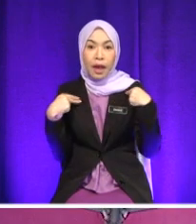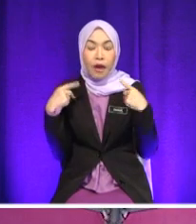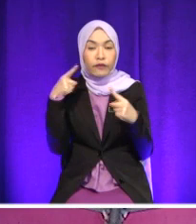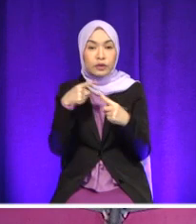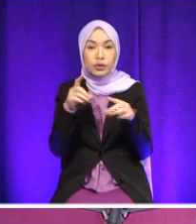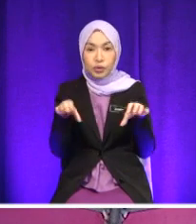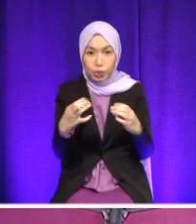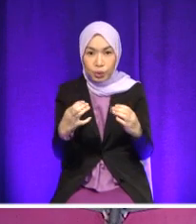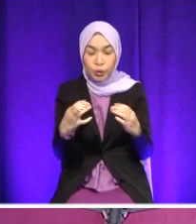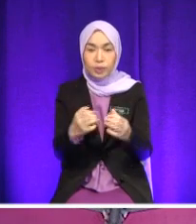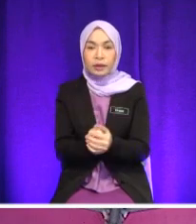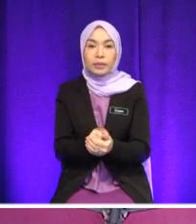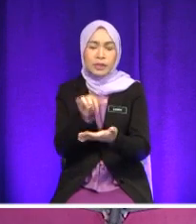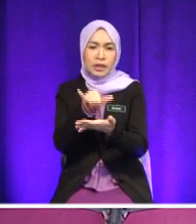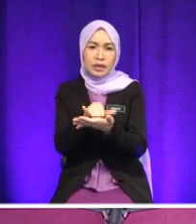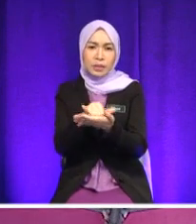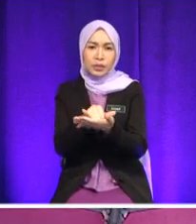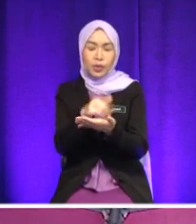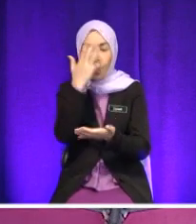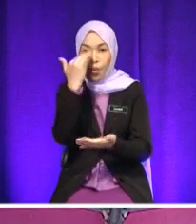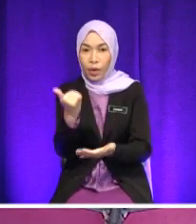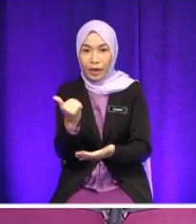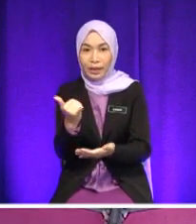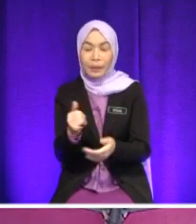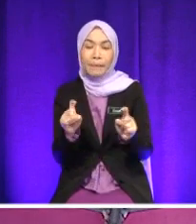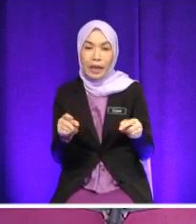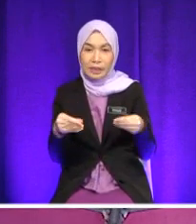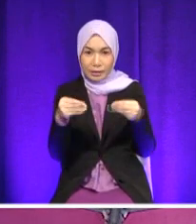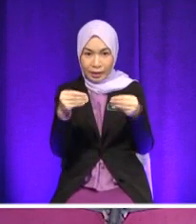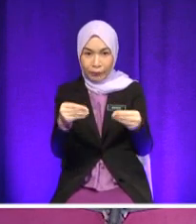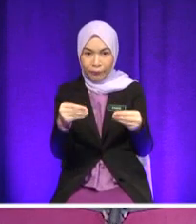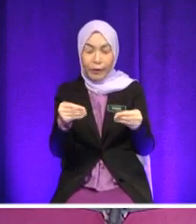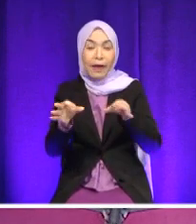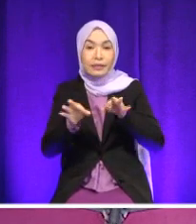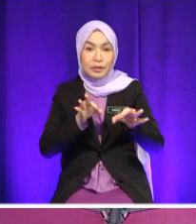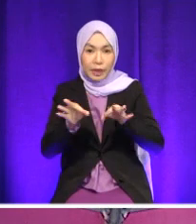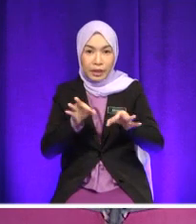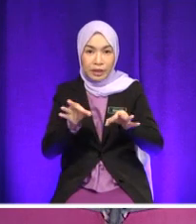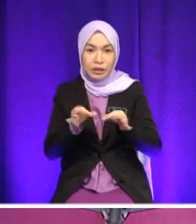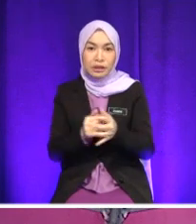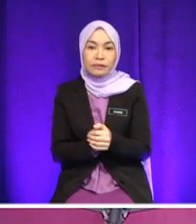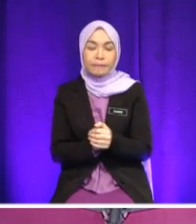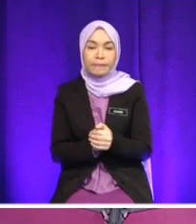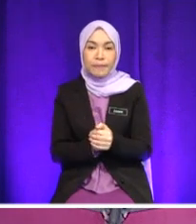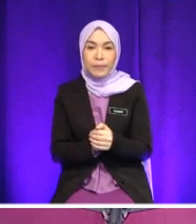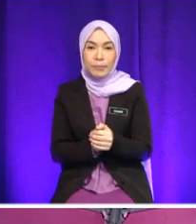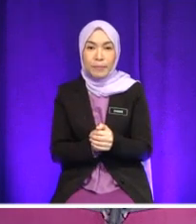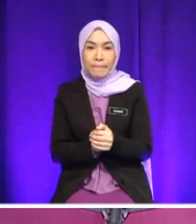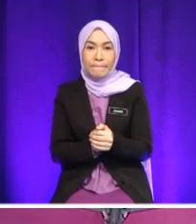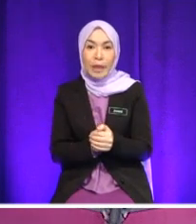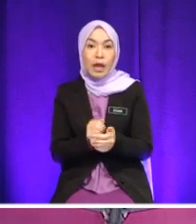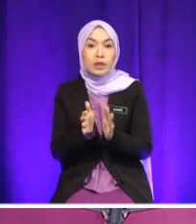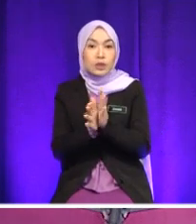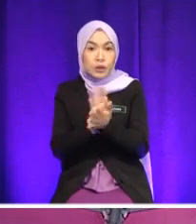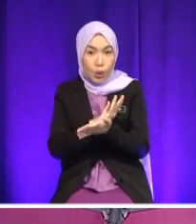agree or disagree without giving any like explanation? If you do not give any justification or explanations, that people, they will